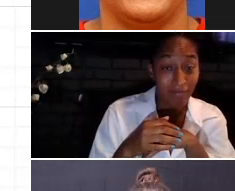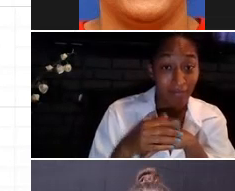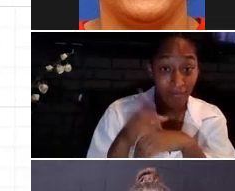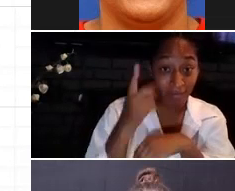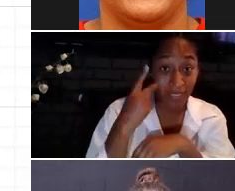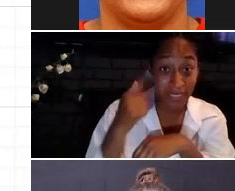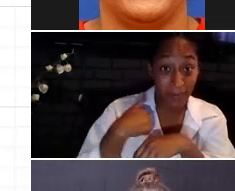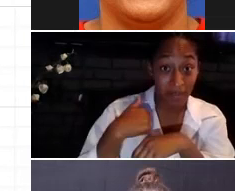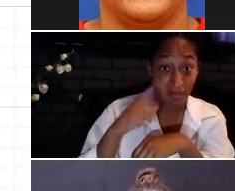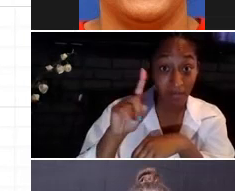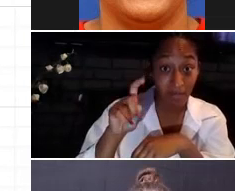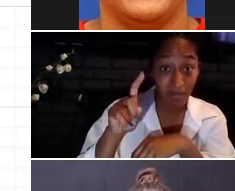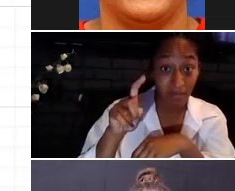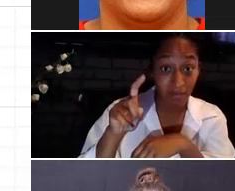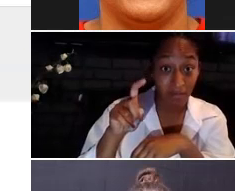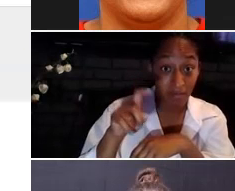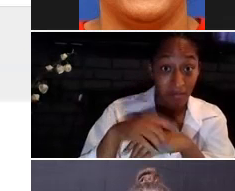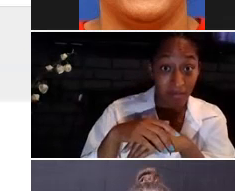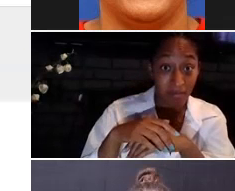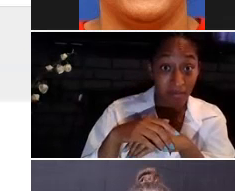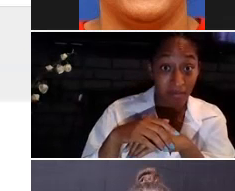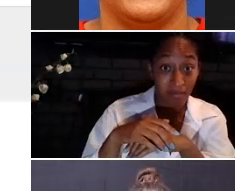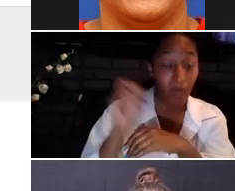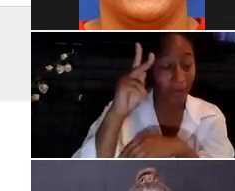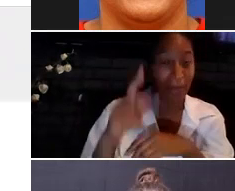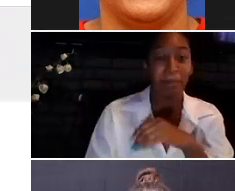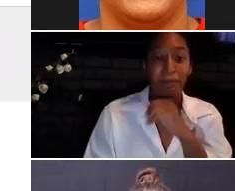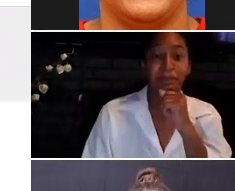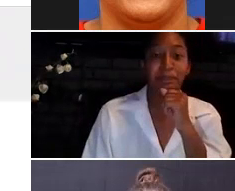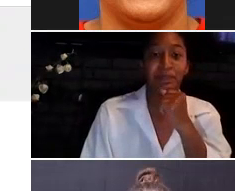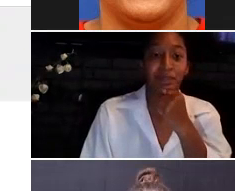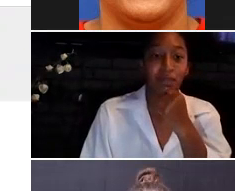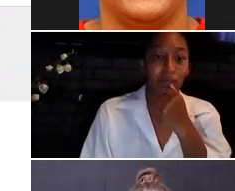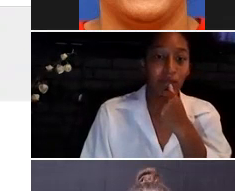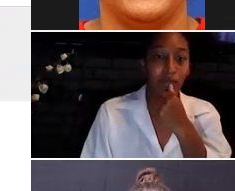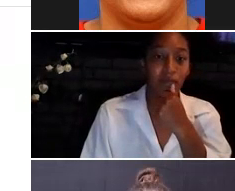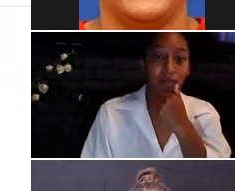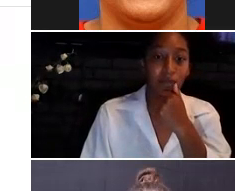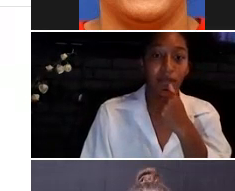All right. Let's see if that'll work. There, give me a clean one. There we go.